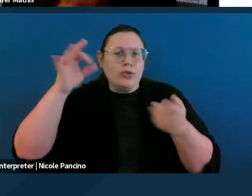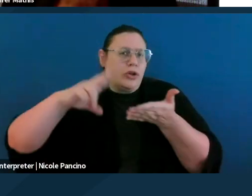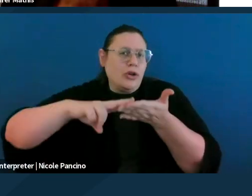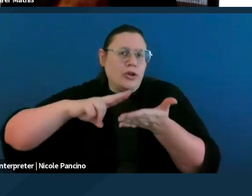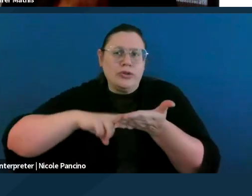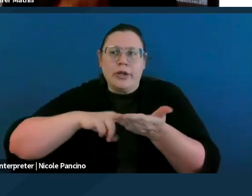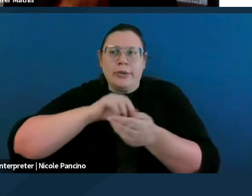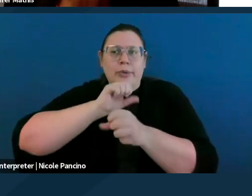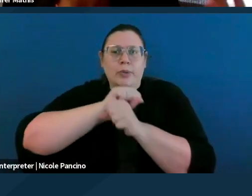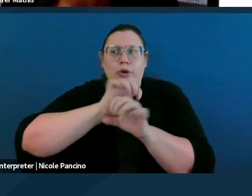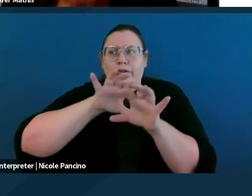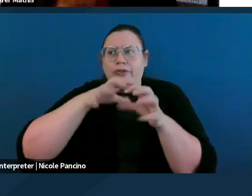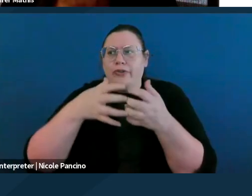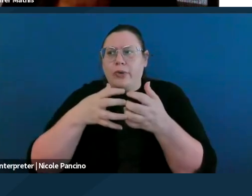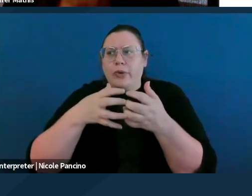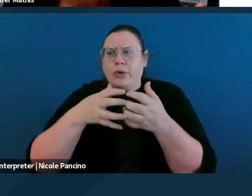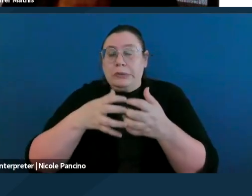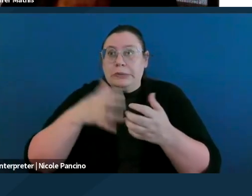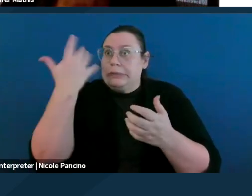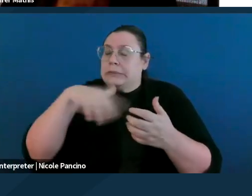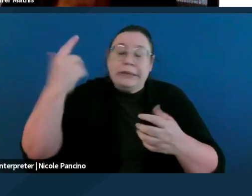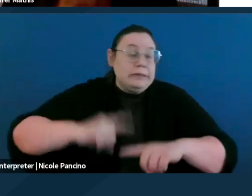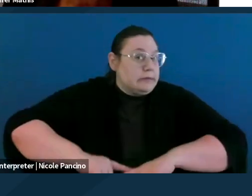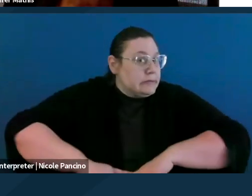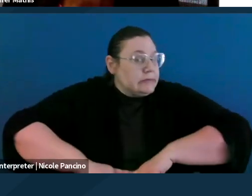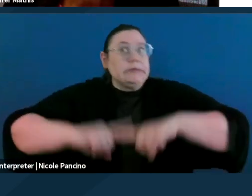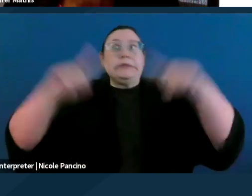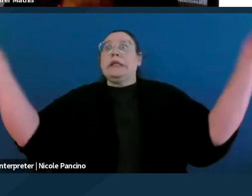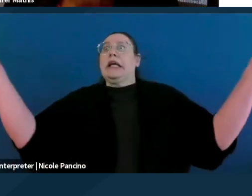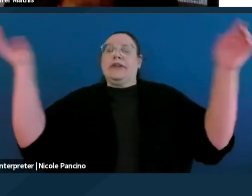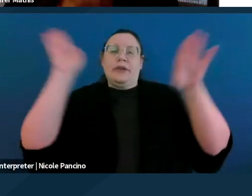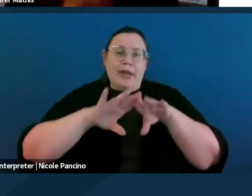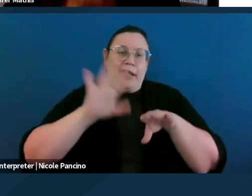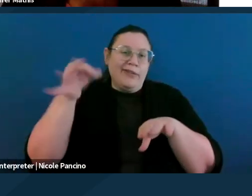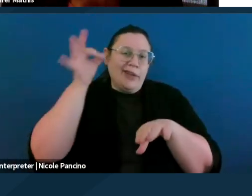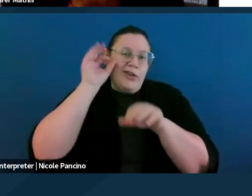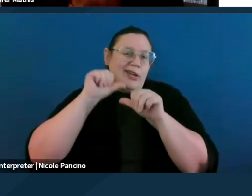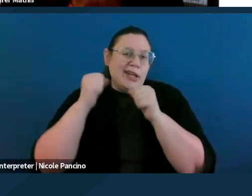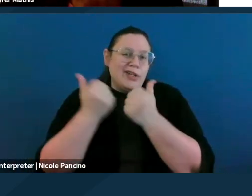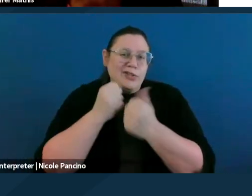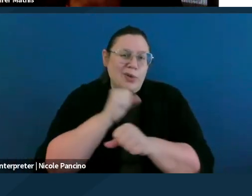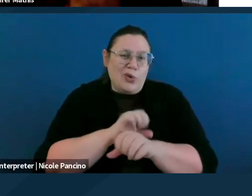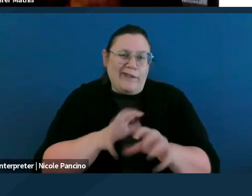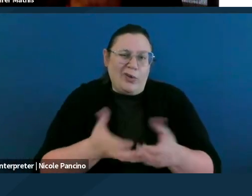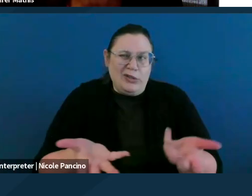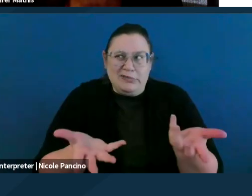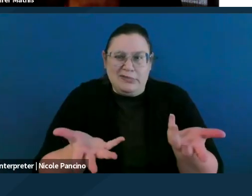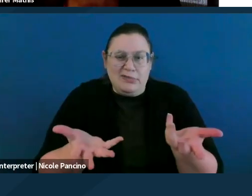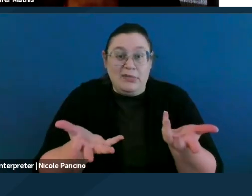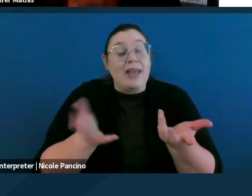is exceedingly different from the federal agency workforce. In fact, that